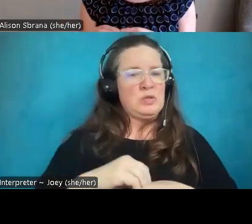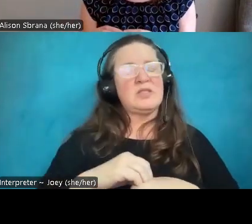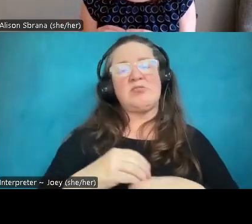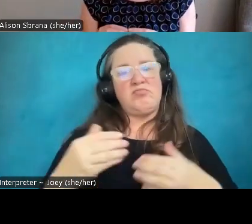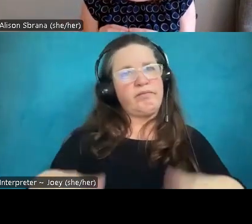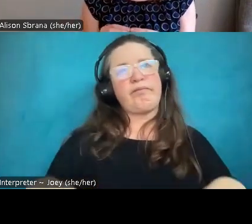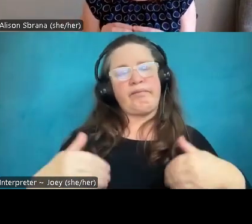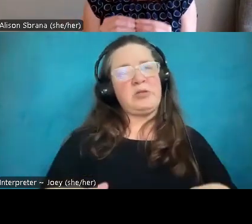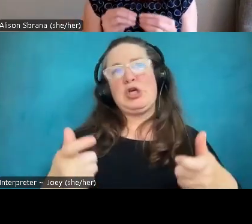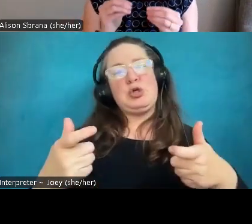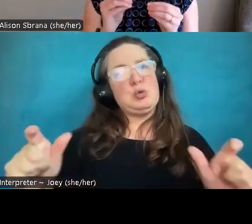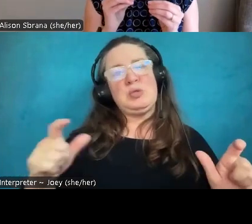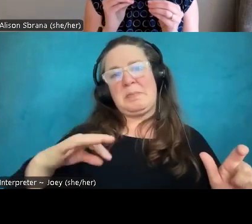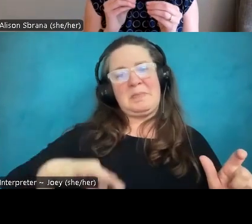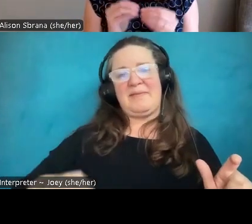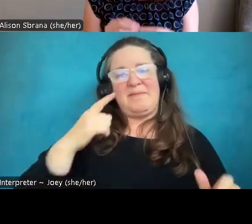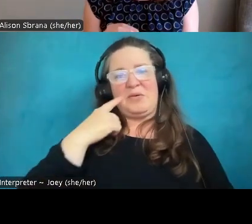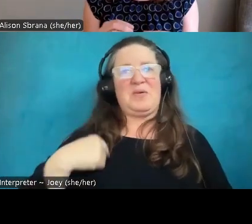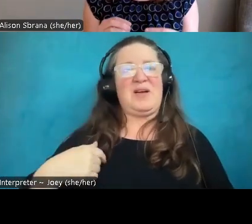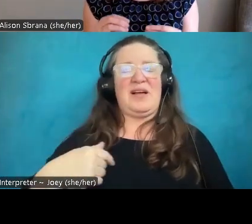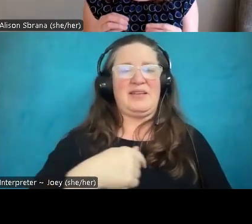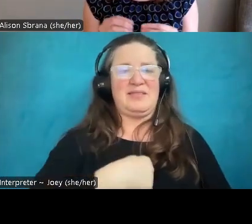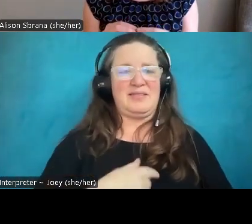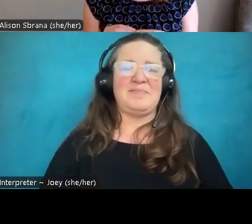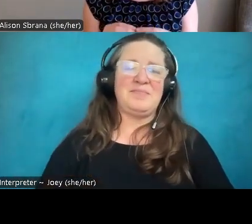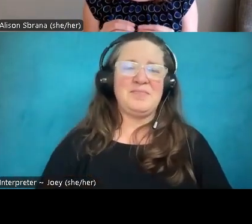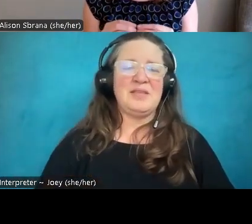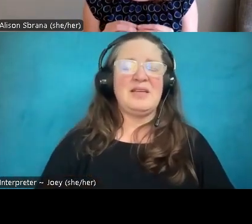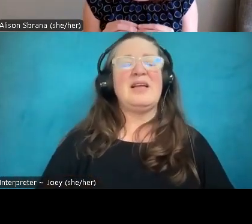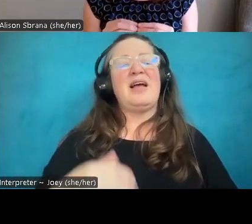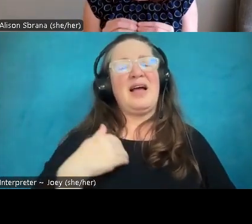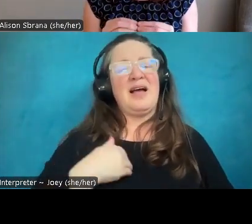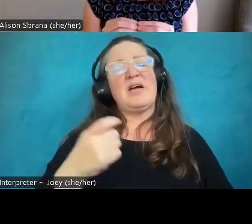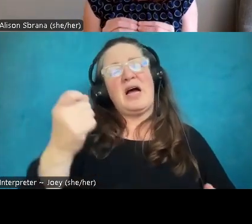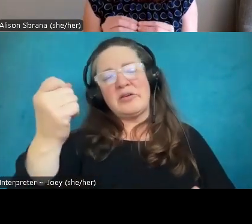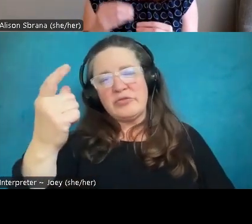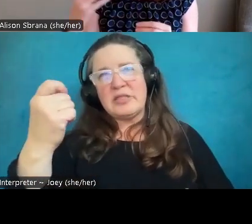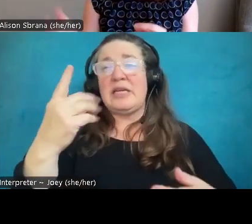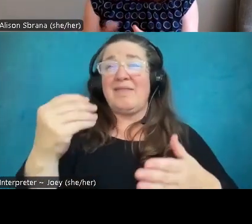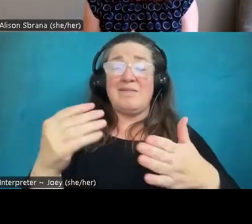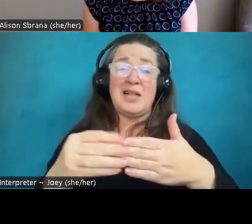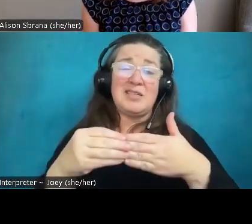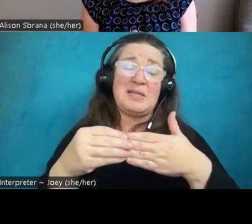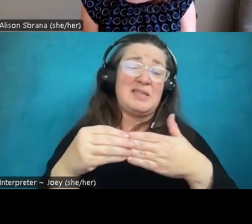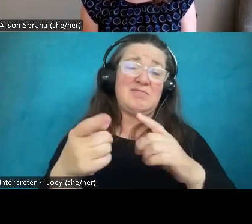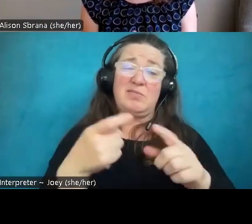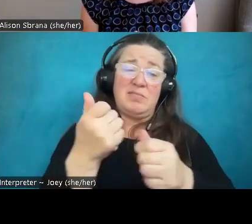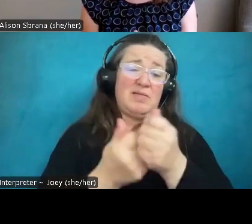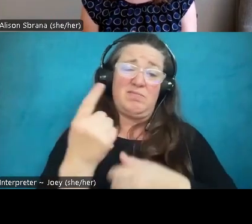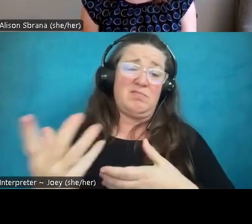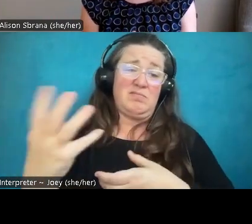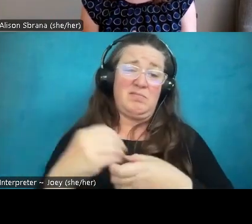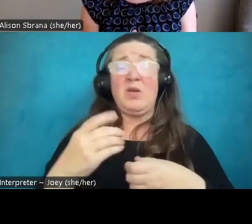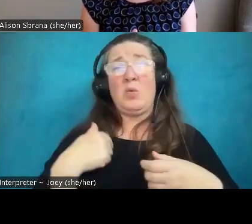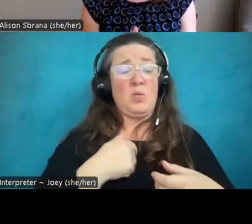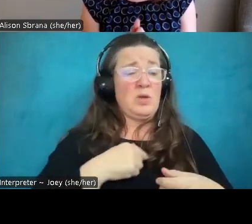huge benefit to us. There is an understanding and flexibility from everyone involved that we might need to do things